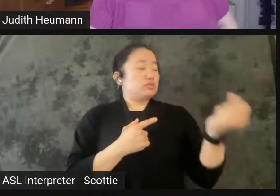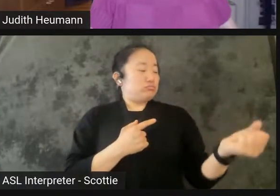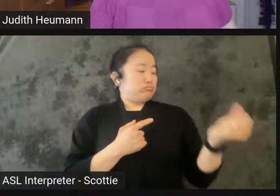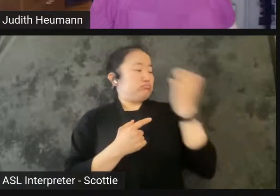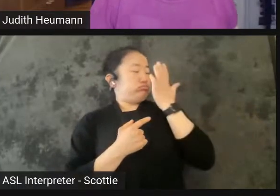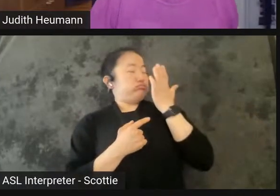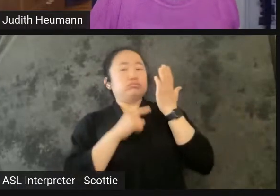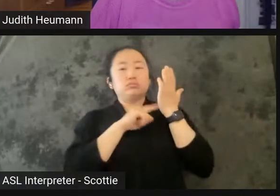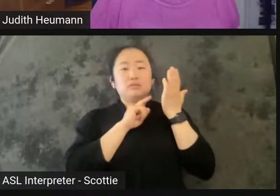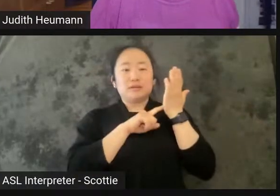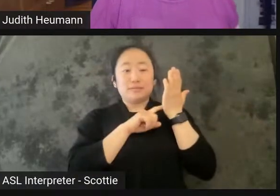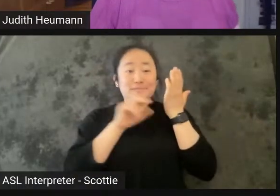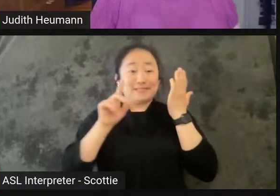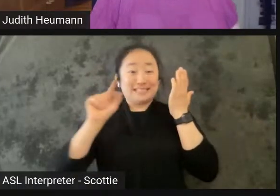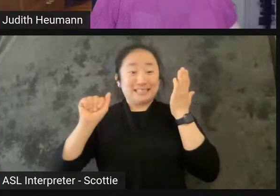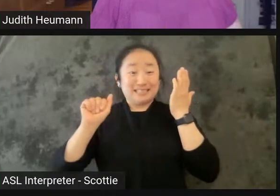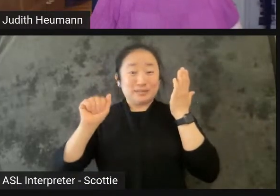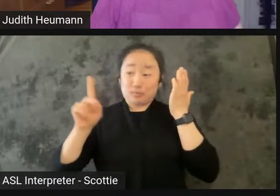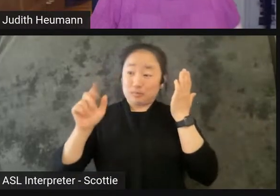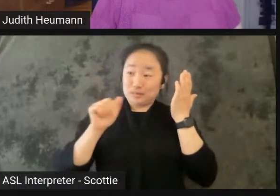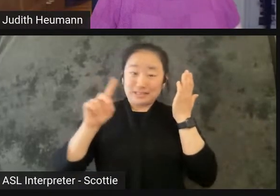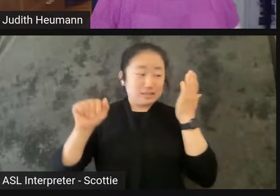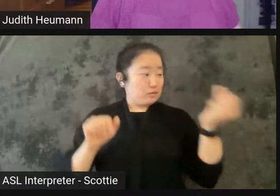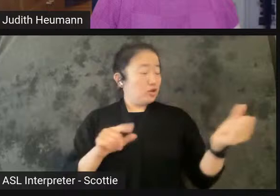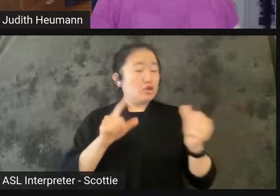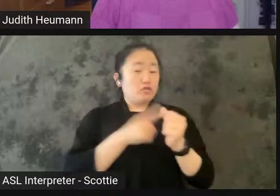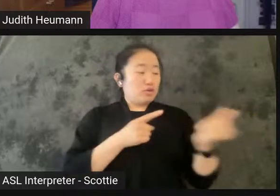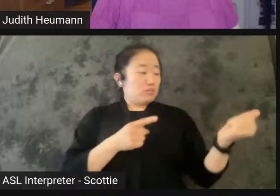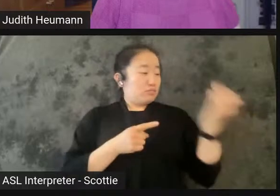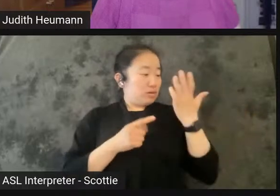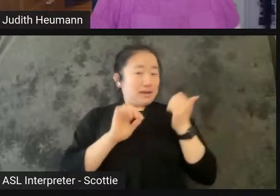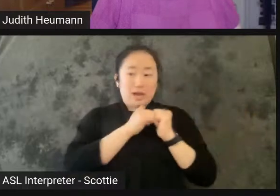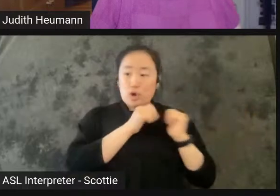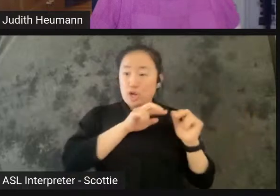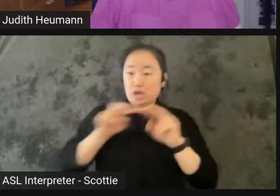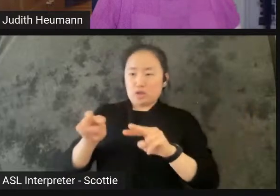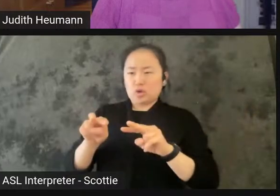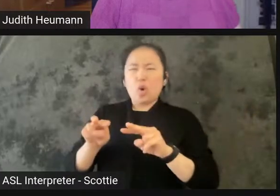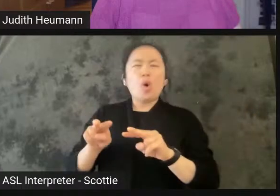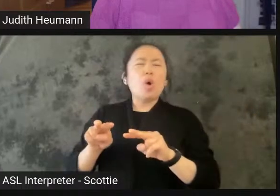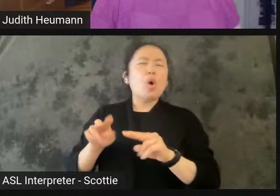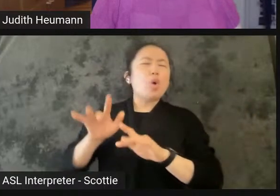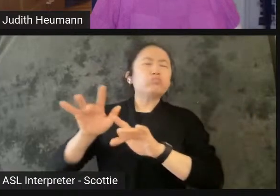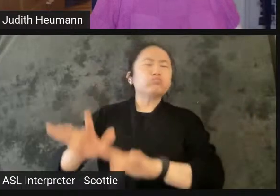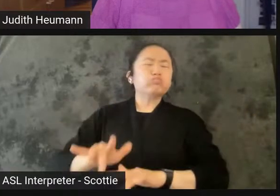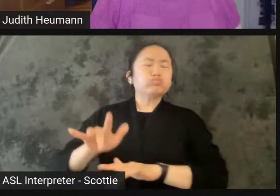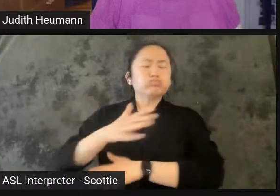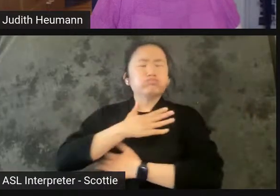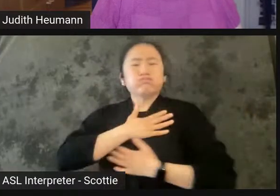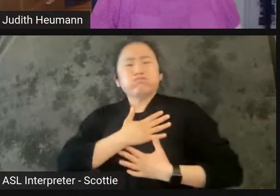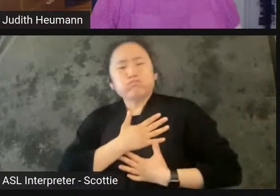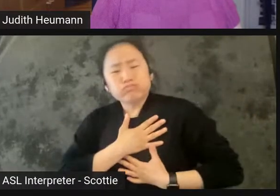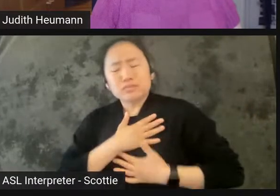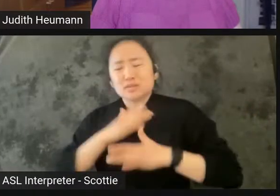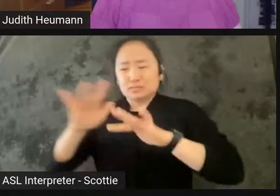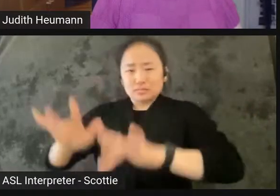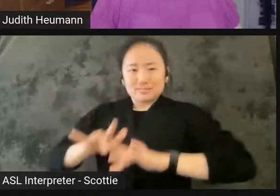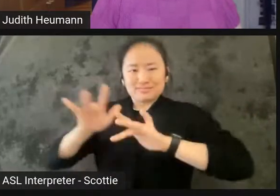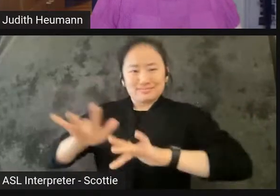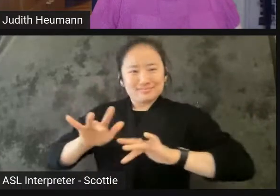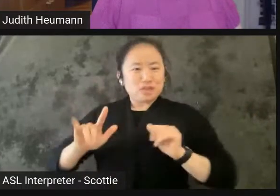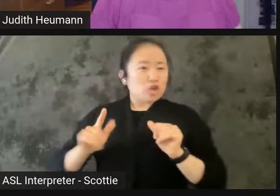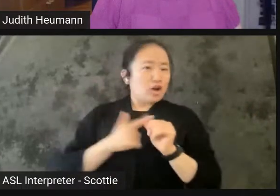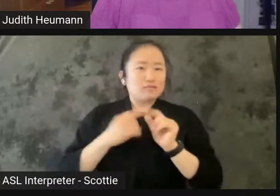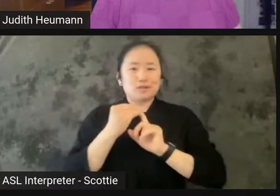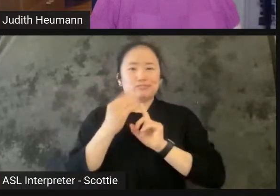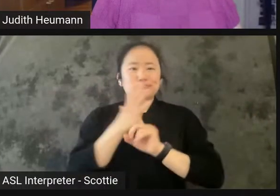is pity for people who are non-disabled, have pity for people who have some type of disability. And that